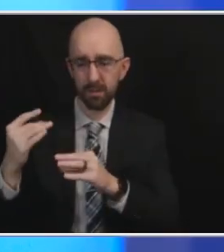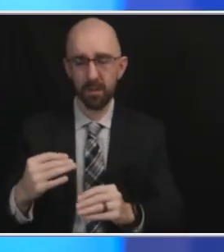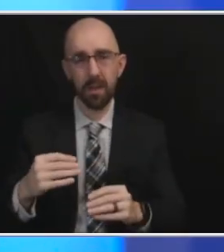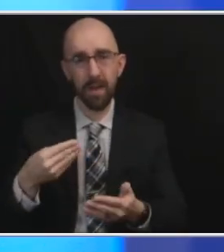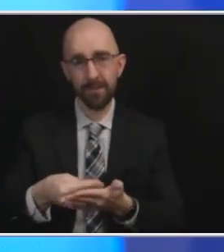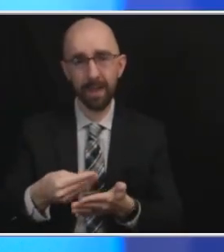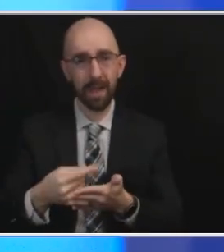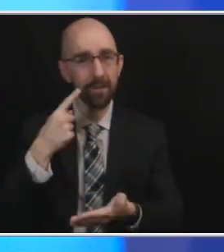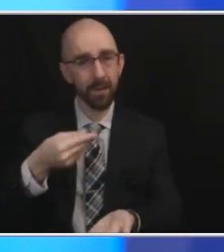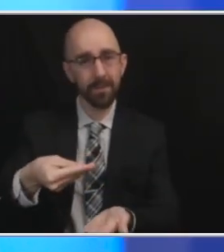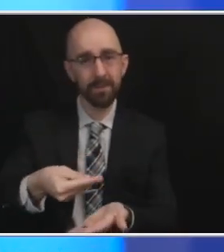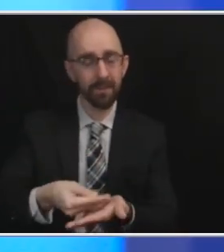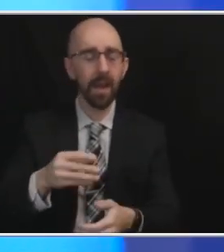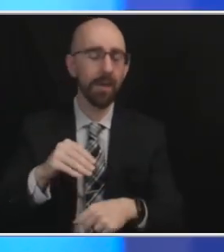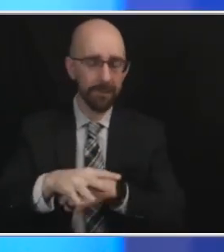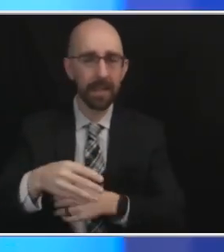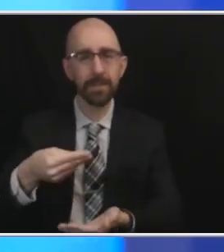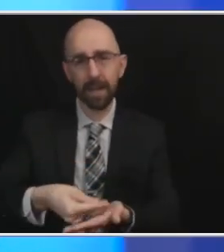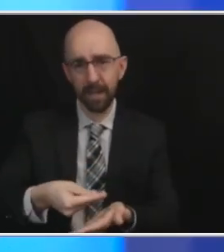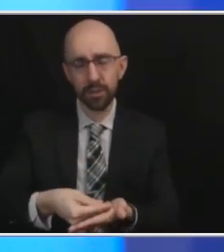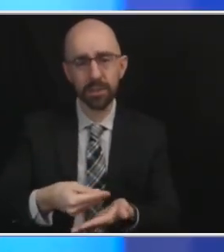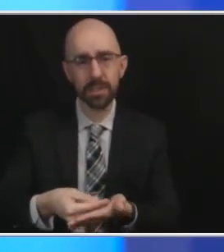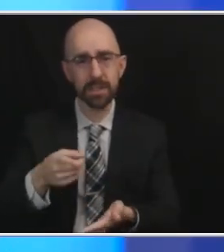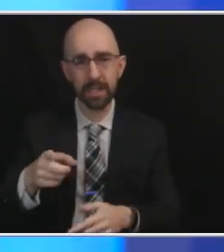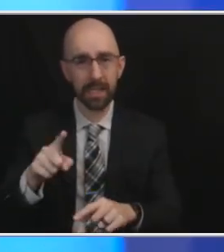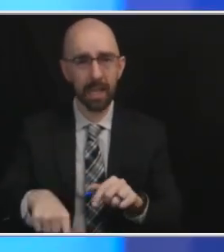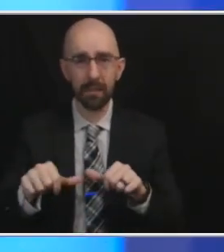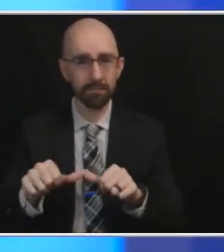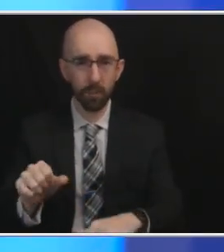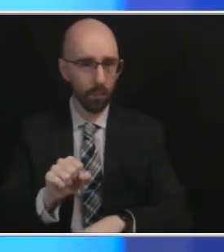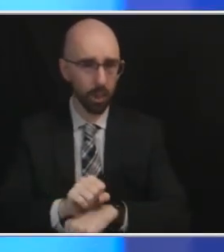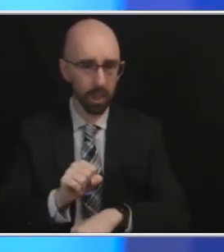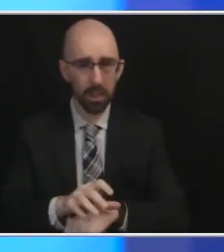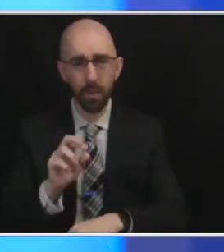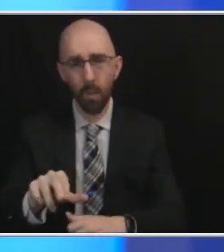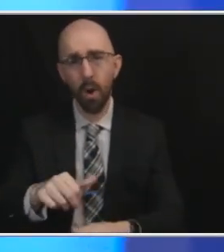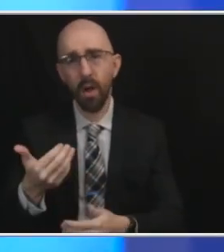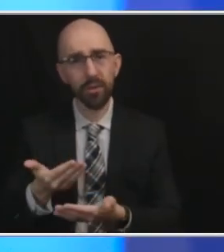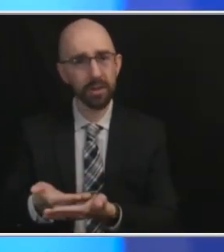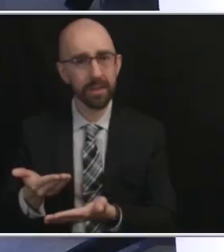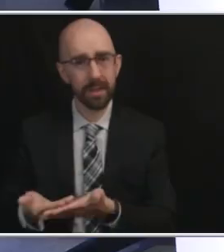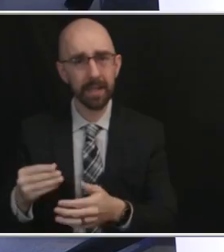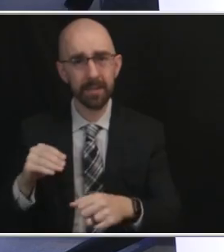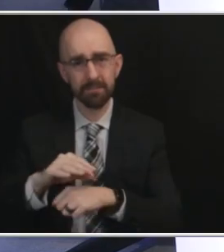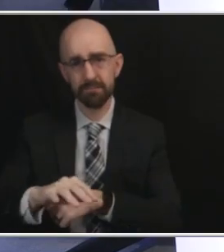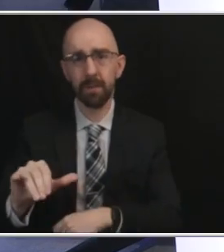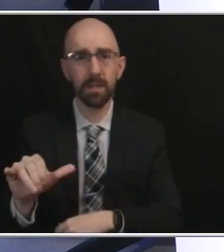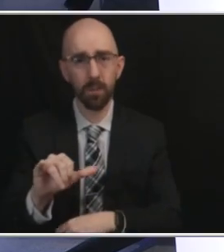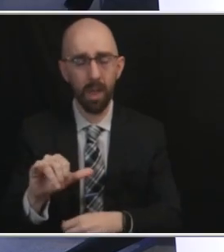weren't able to continue in their regular jobs and other areas, those may have contributed as well. More to learn.